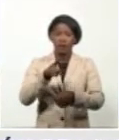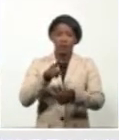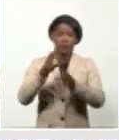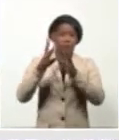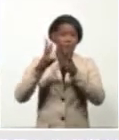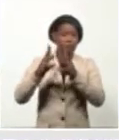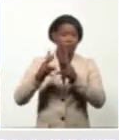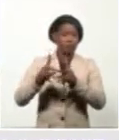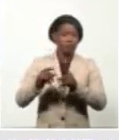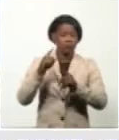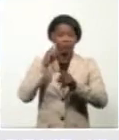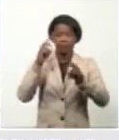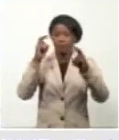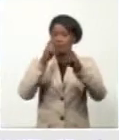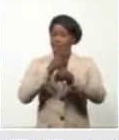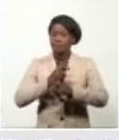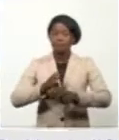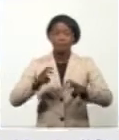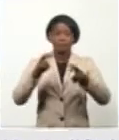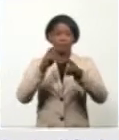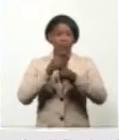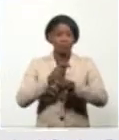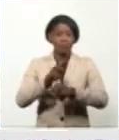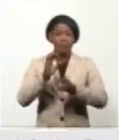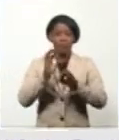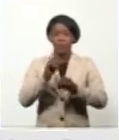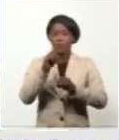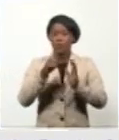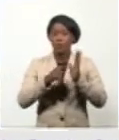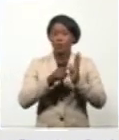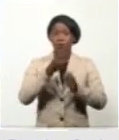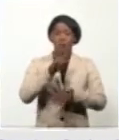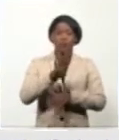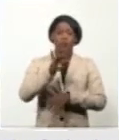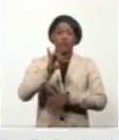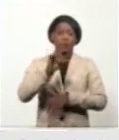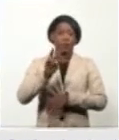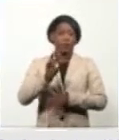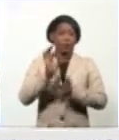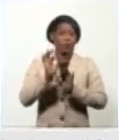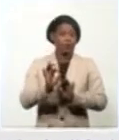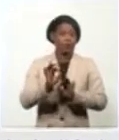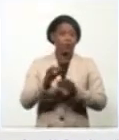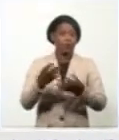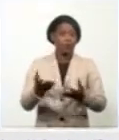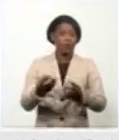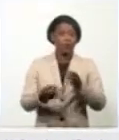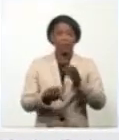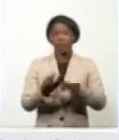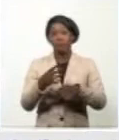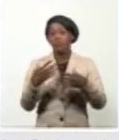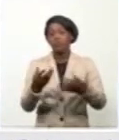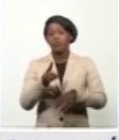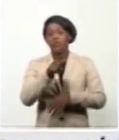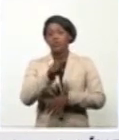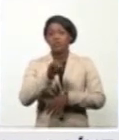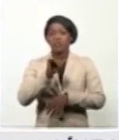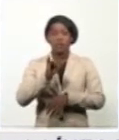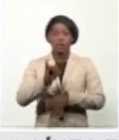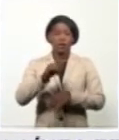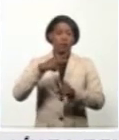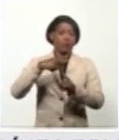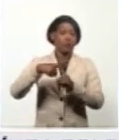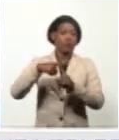Brothers Amigueiras Hospital, 214. And at the Villa Clara